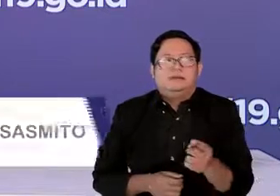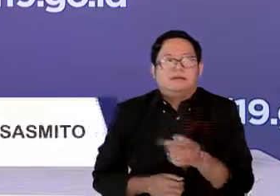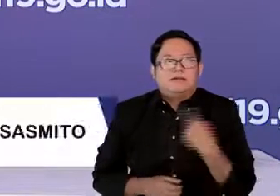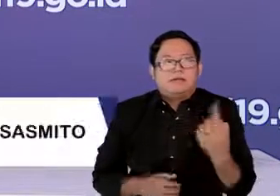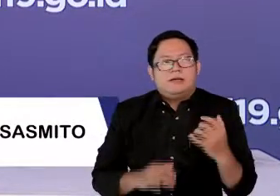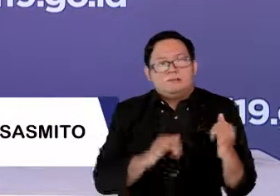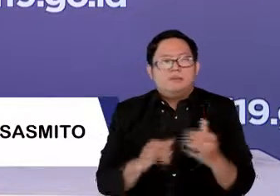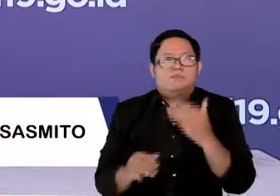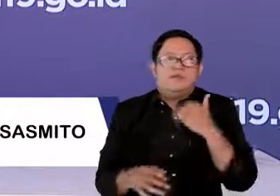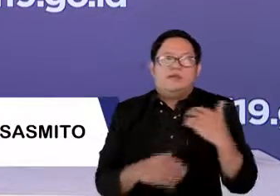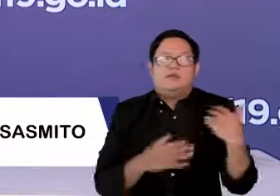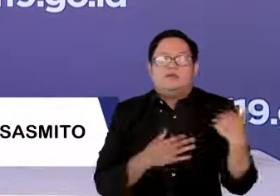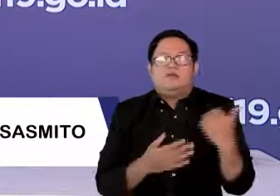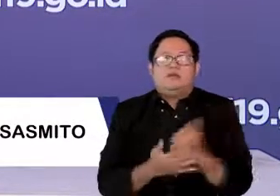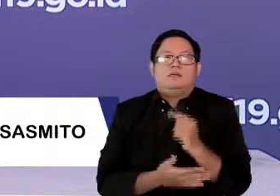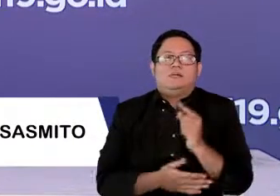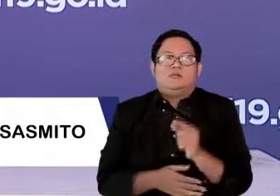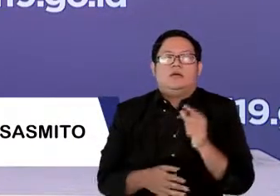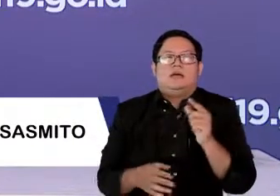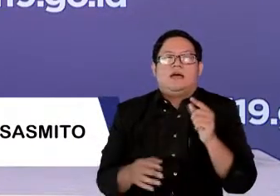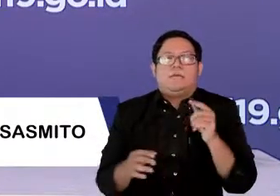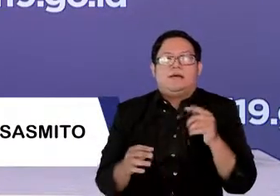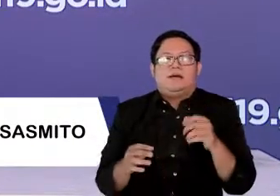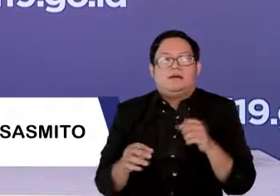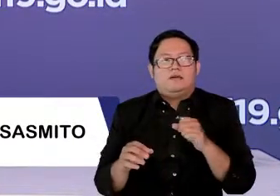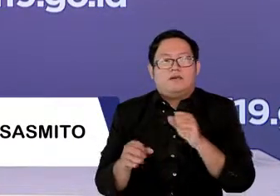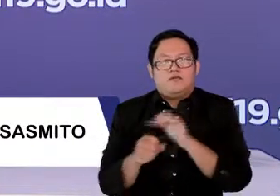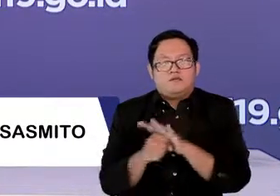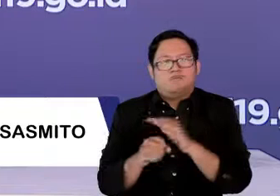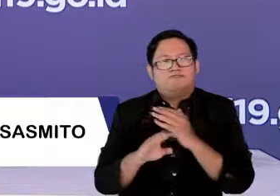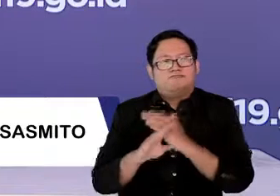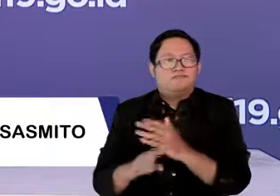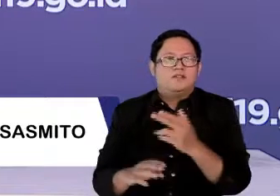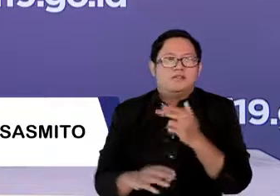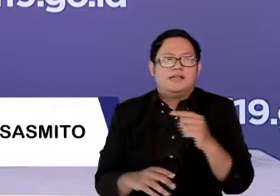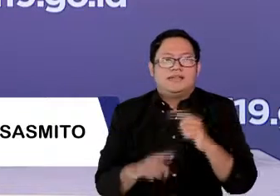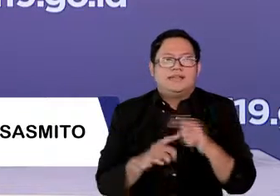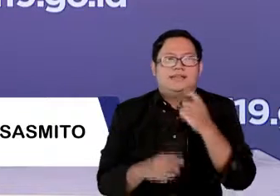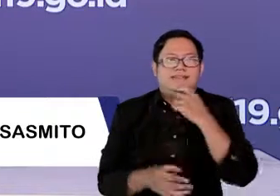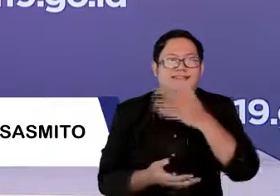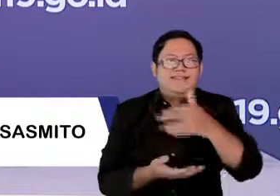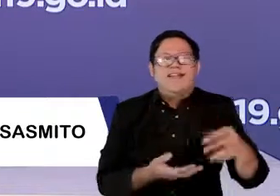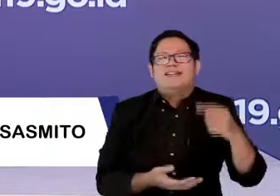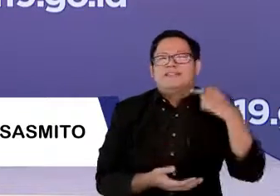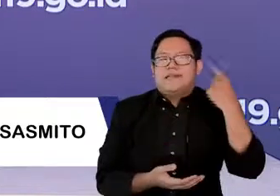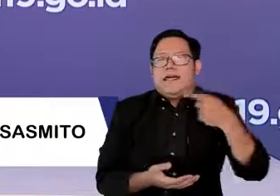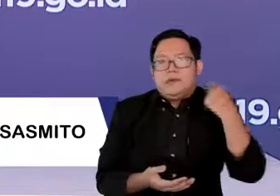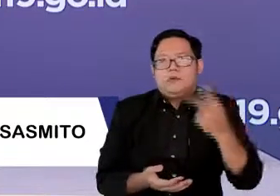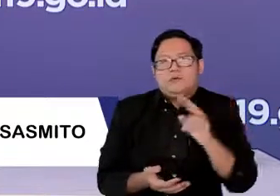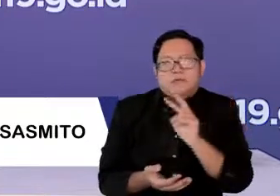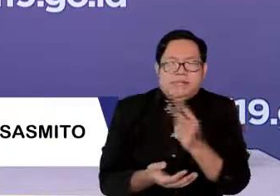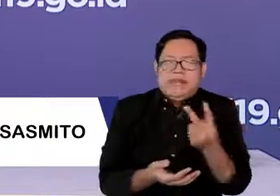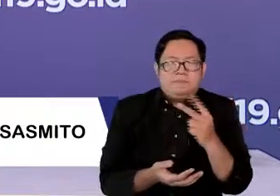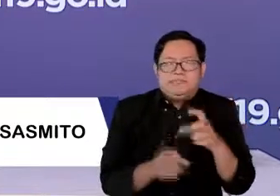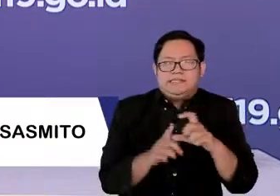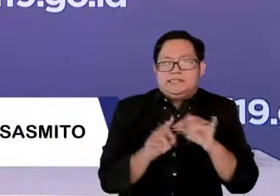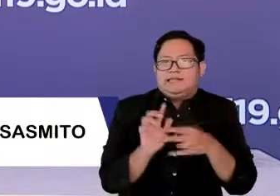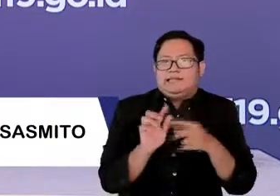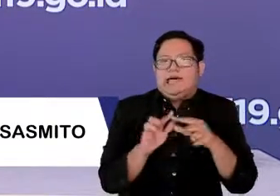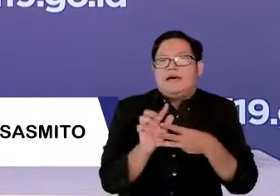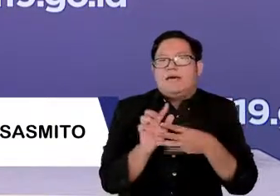has just struck Indonesia. But in terms of data, it's always dynamic. Of course, during the